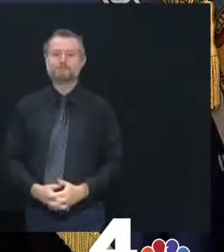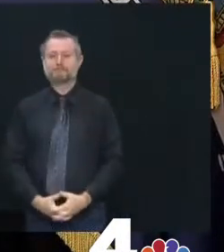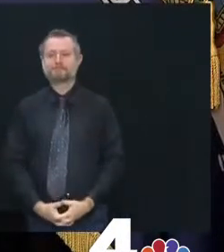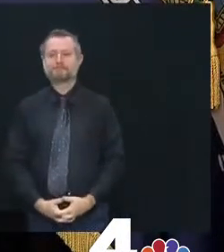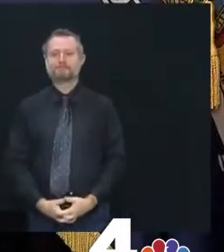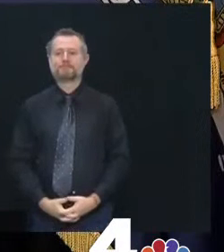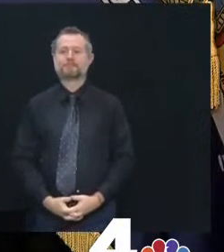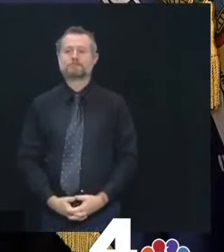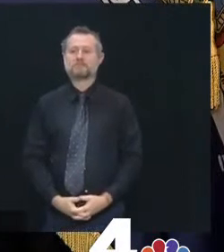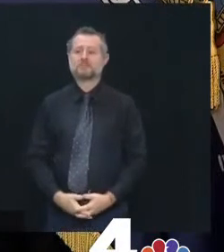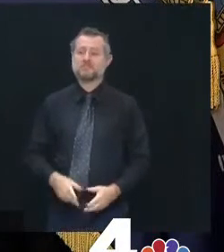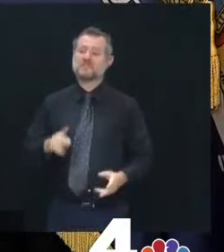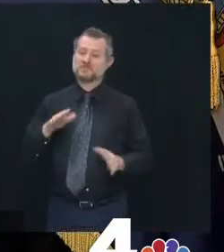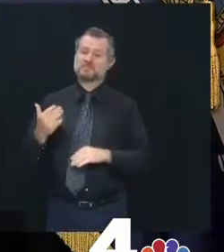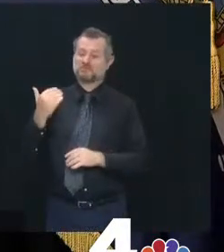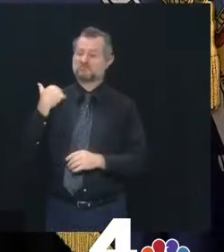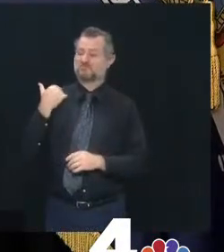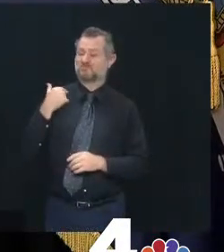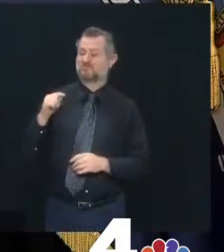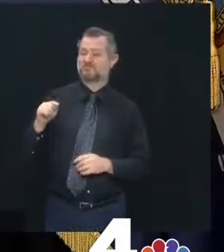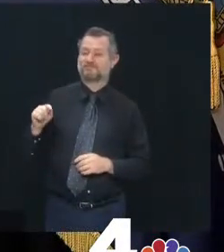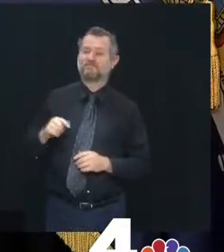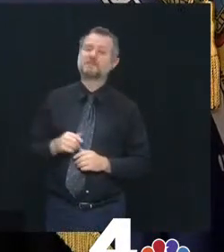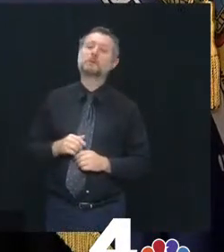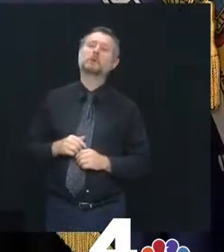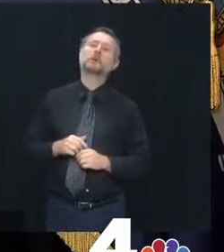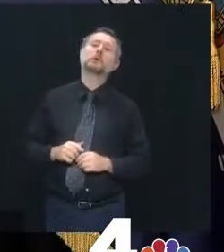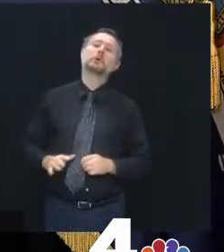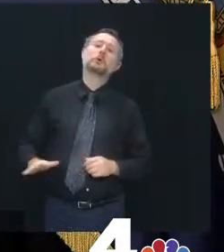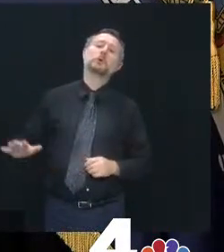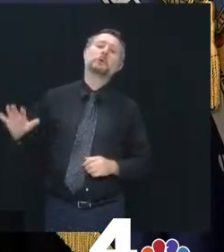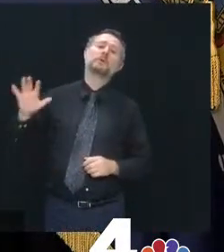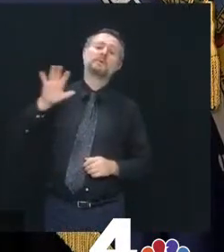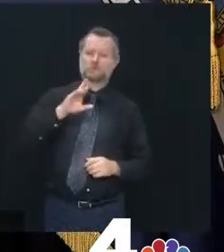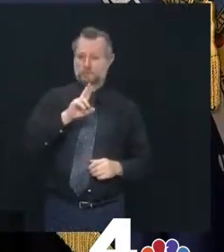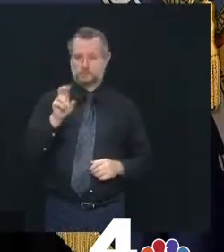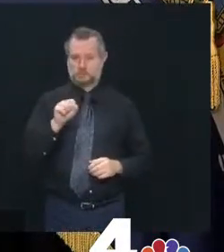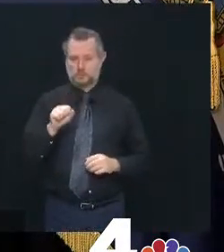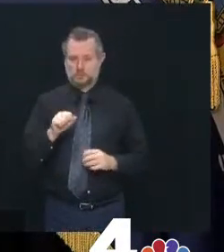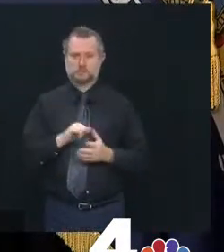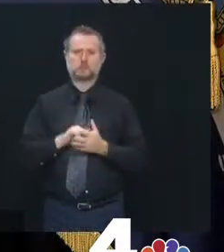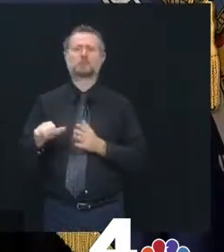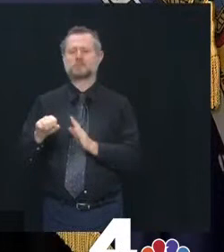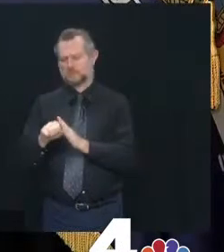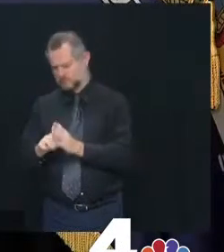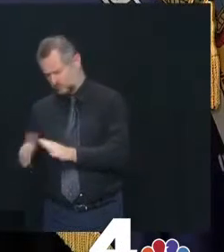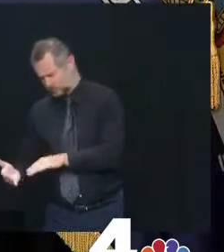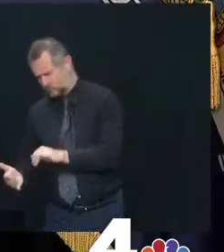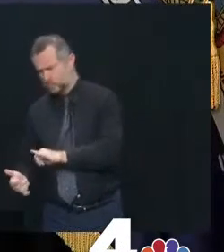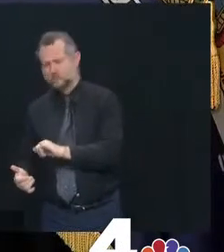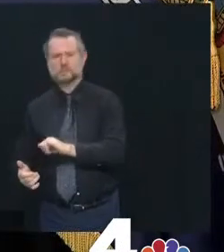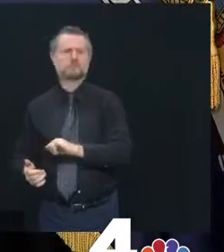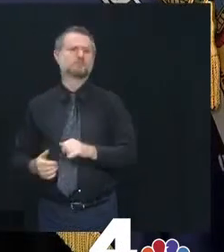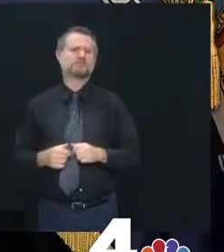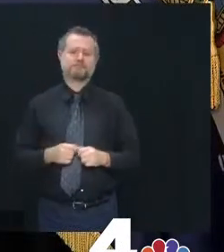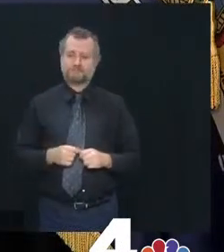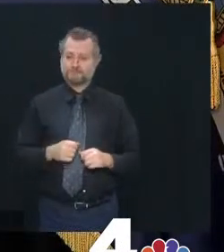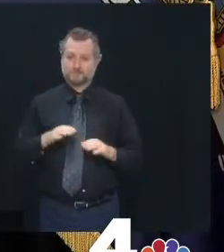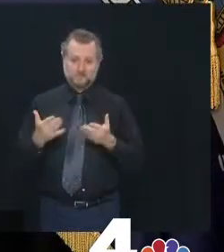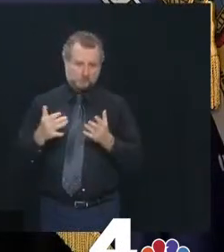people died all across this country and in this state. People died in nursing